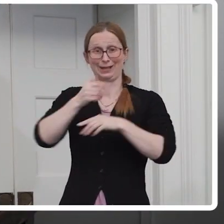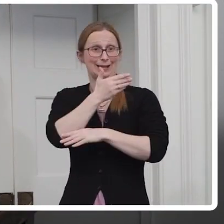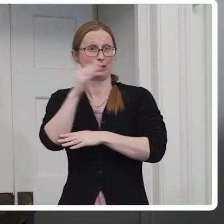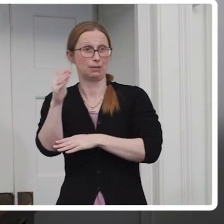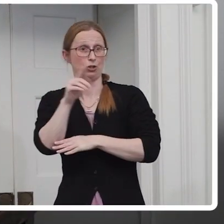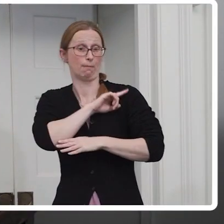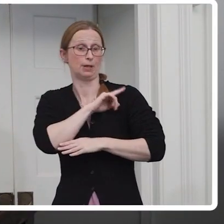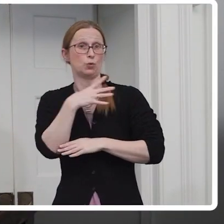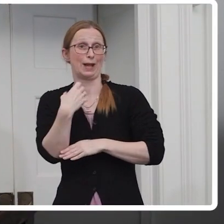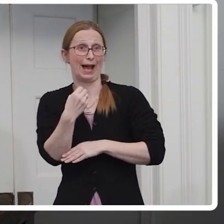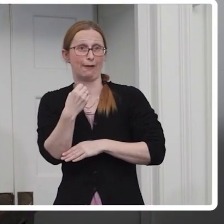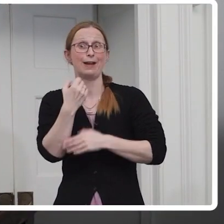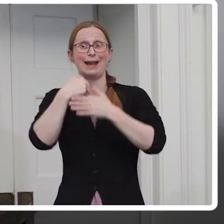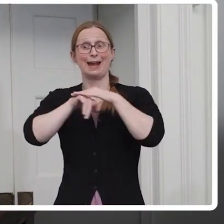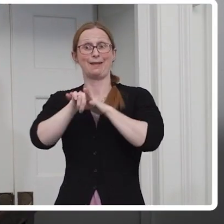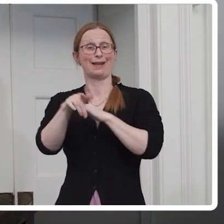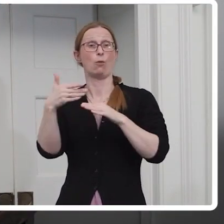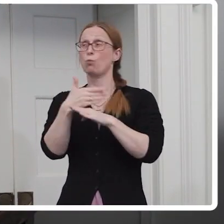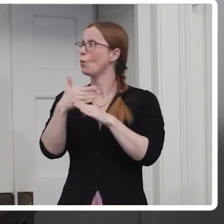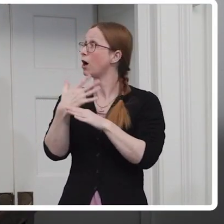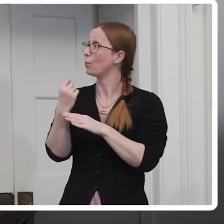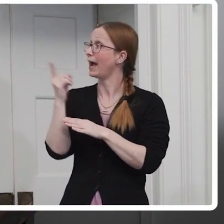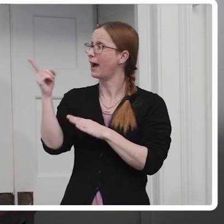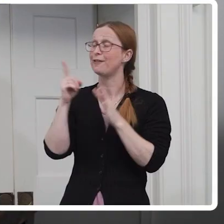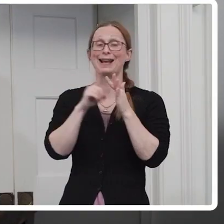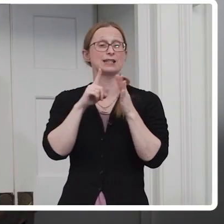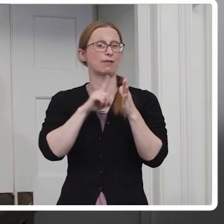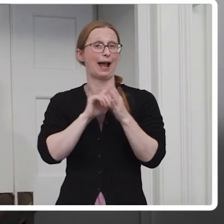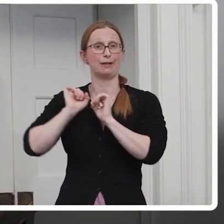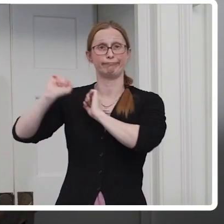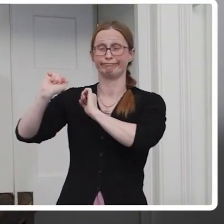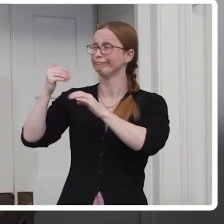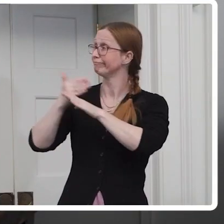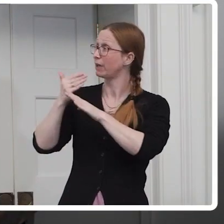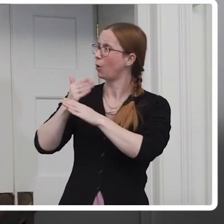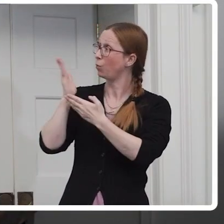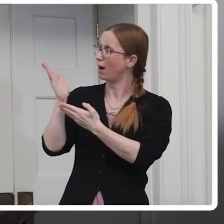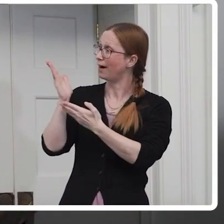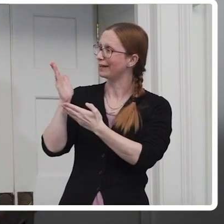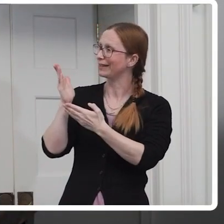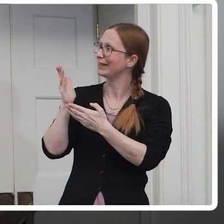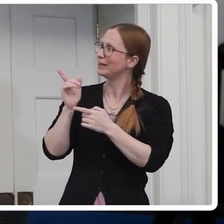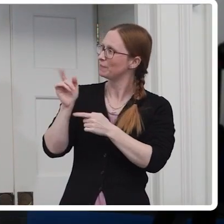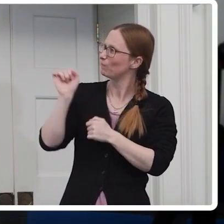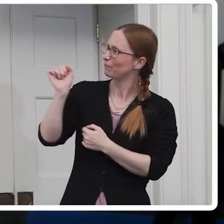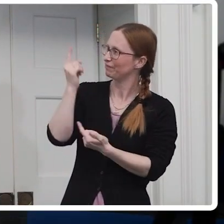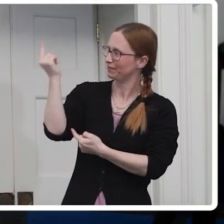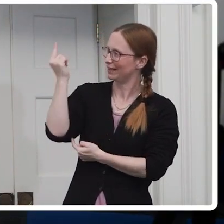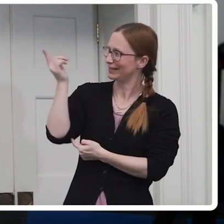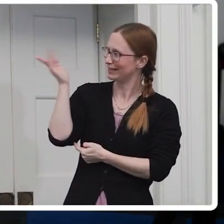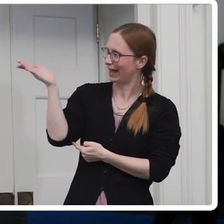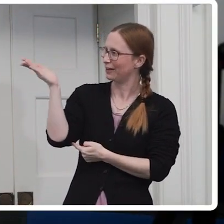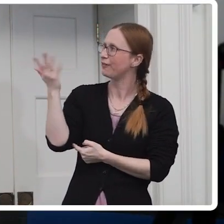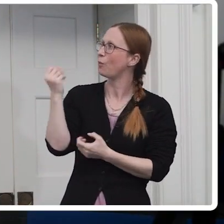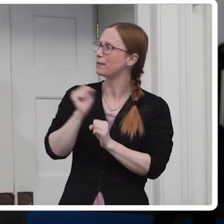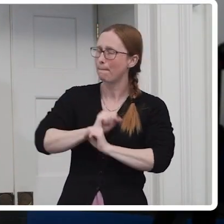to this exhibition, because we have a work in that folk art collection by the artist Elizabeth Allen. Let's see if I can do this the right